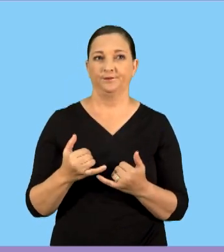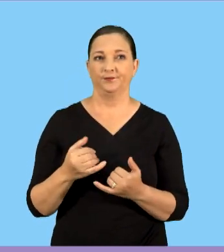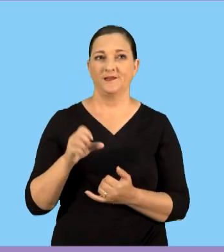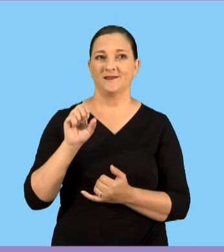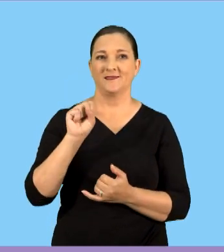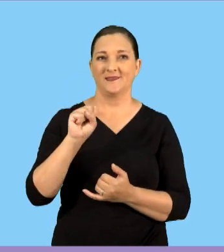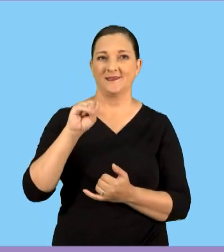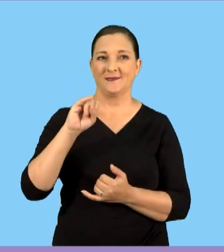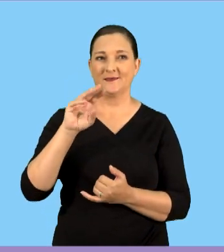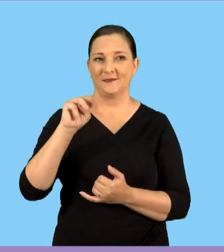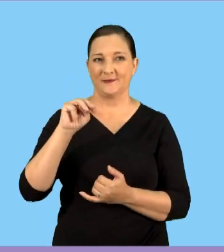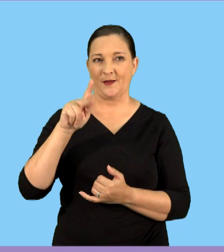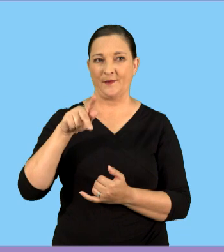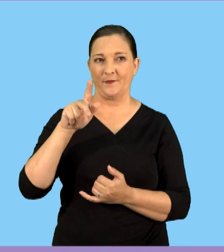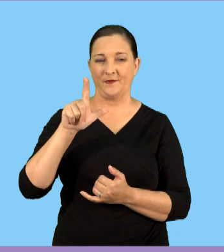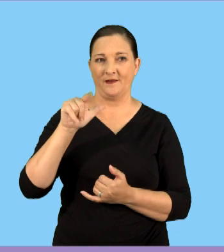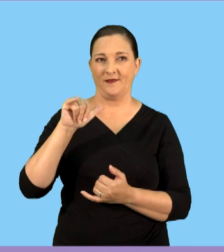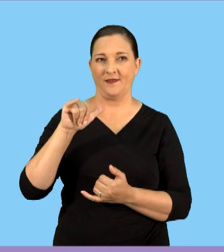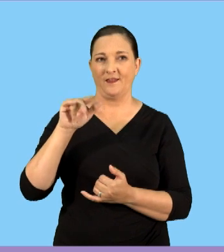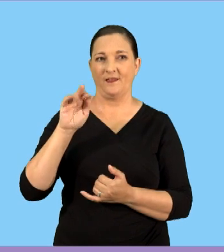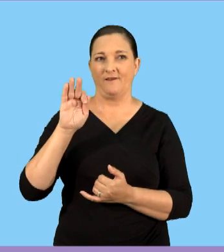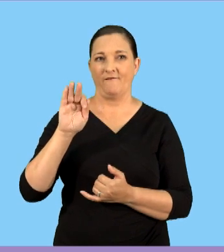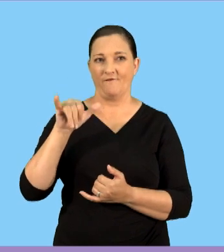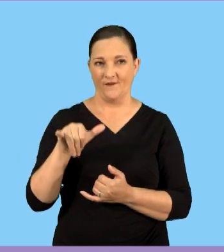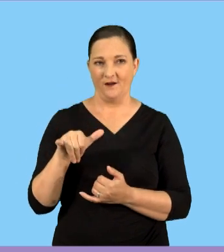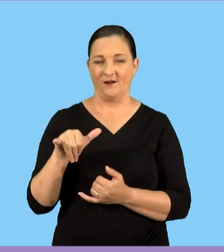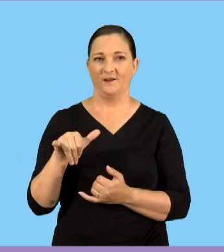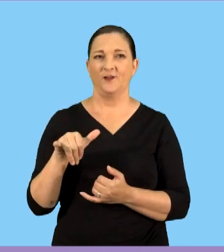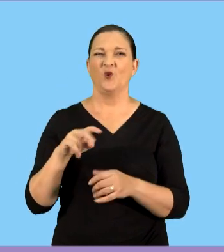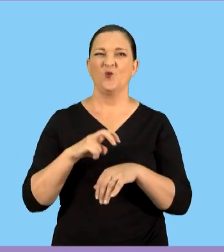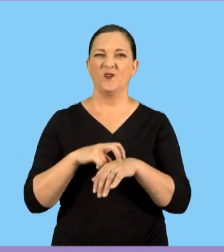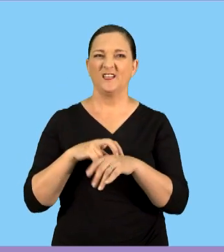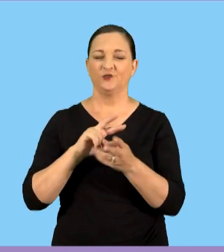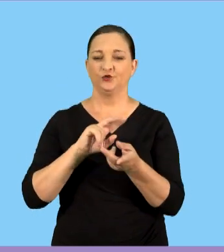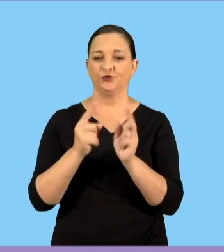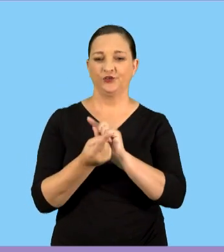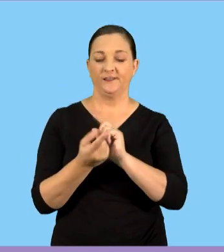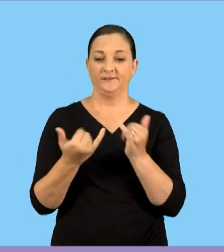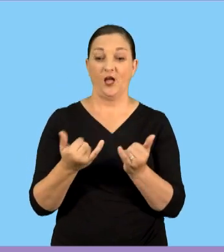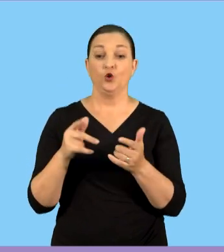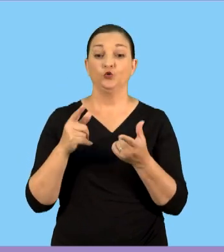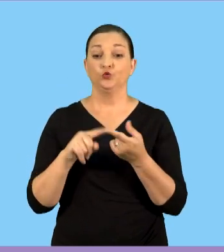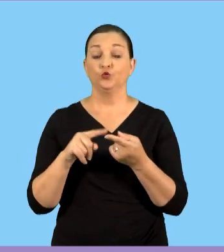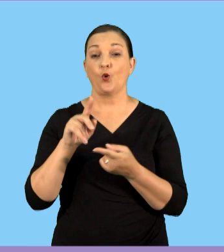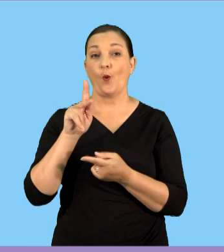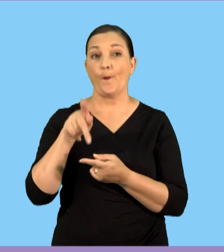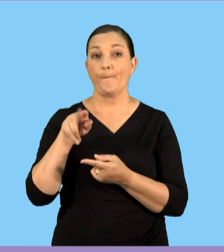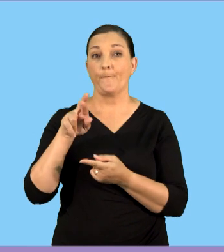we need to fix it so that it becomes a proper fraction. And how are we going to do that? We know